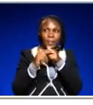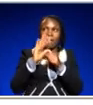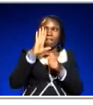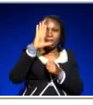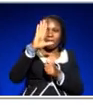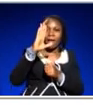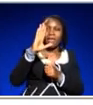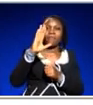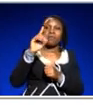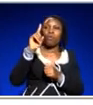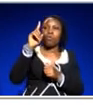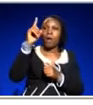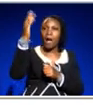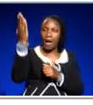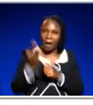5.5,